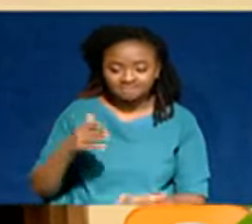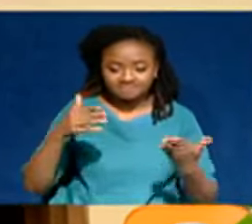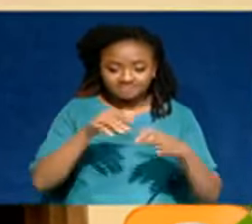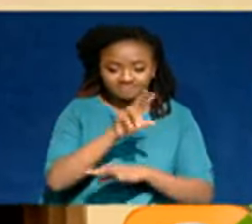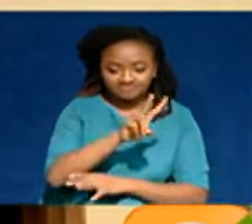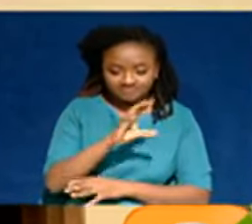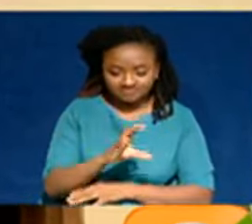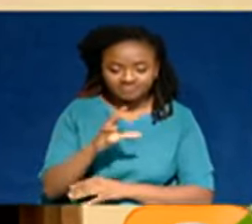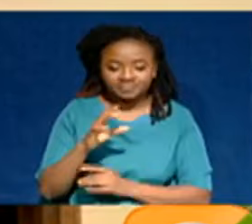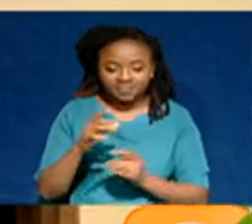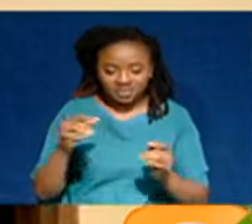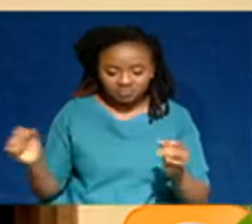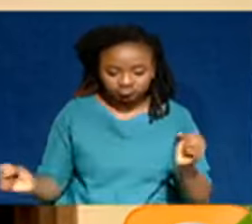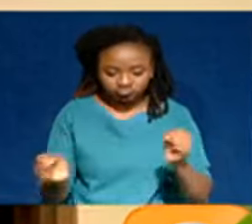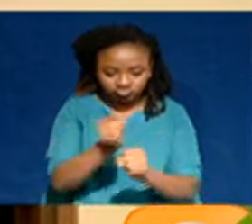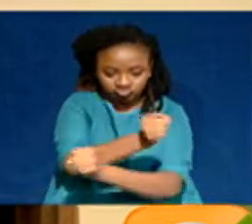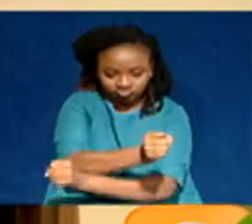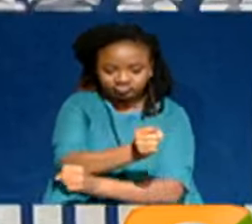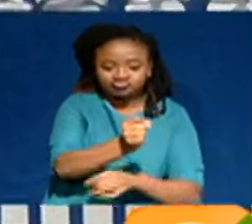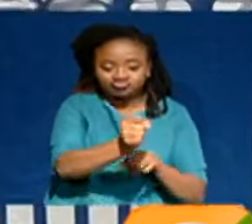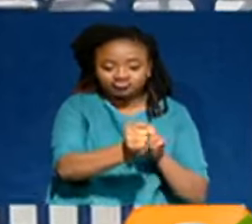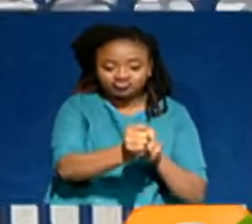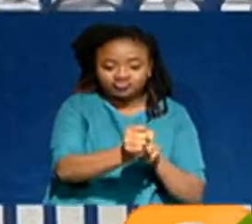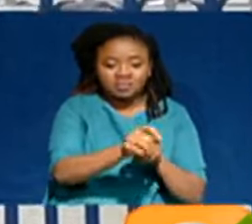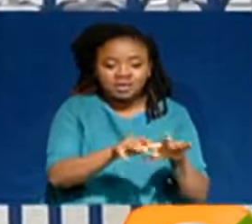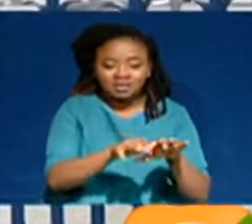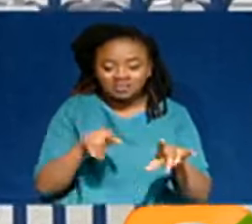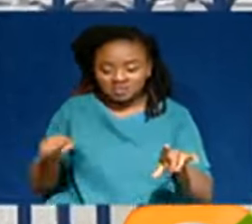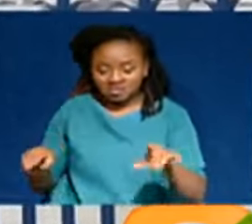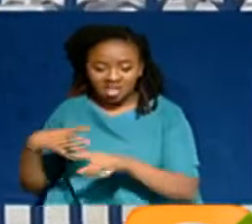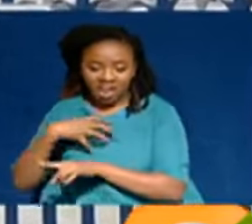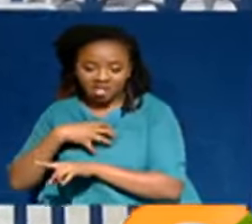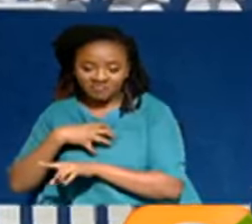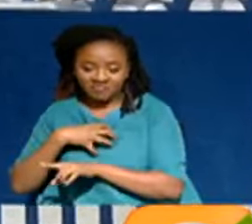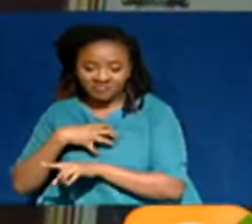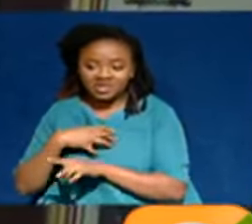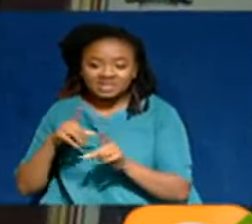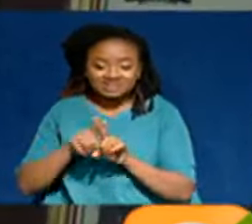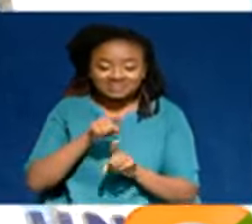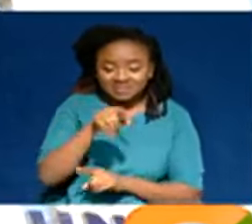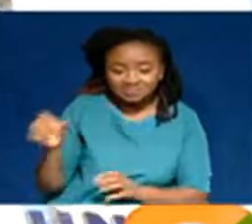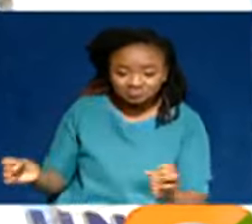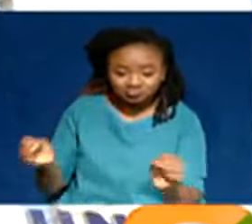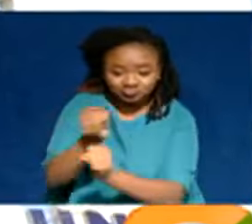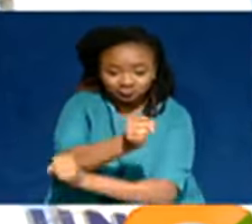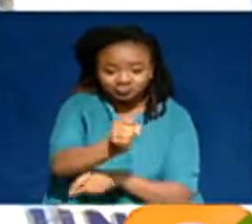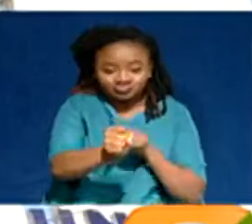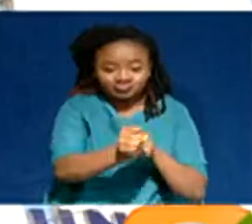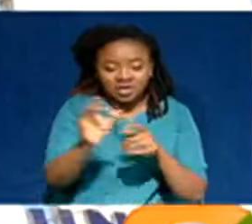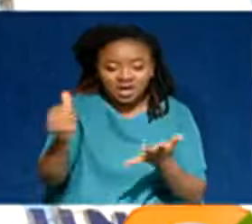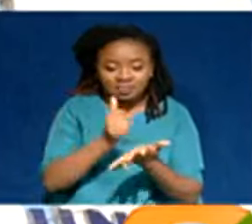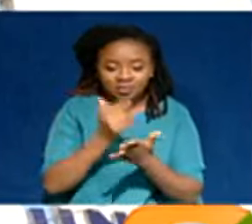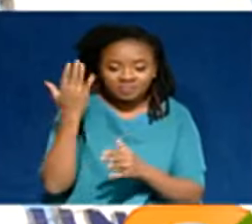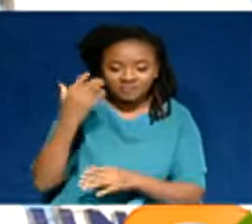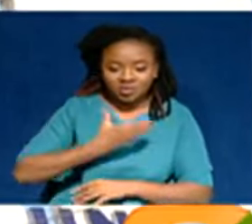will assume his position in an acting capacity while he is on leave, is the same don who had been appointed by the University